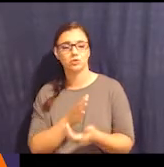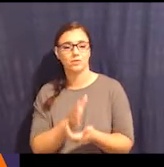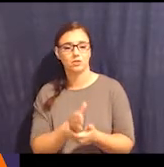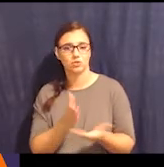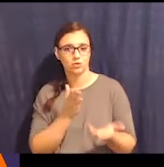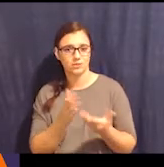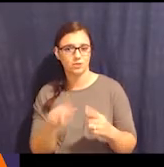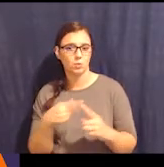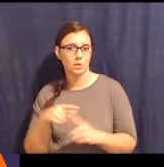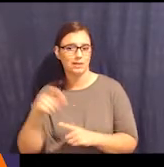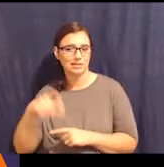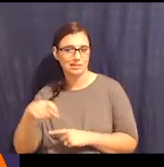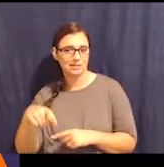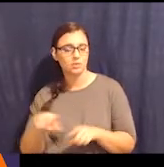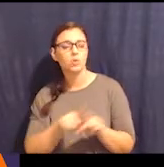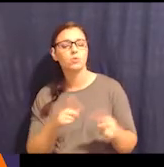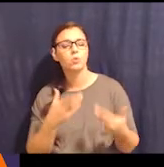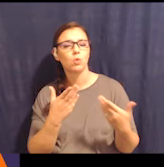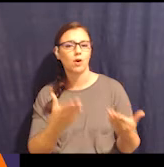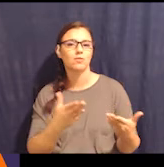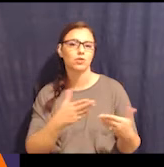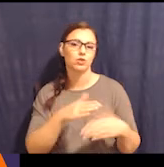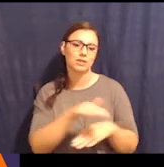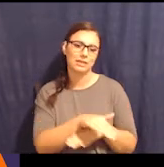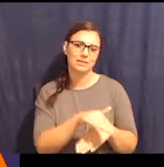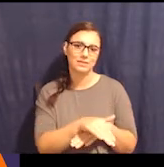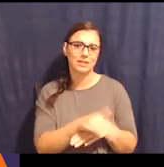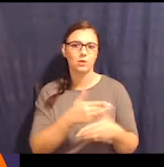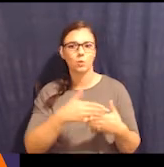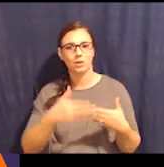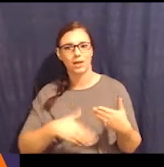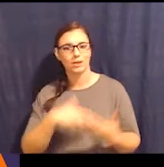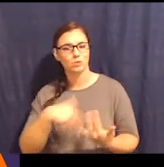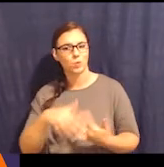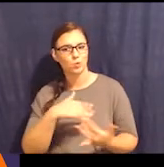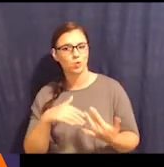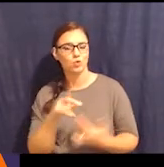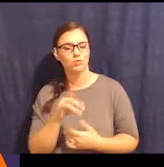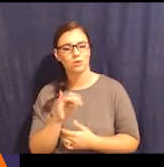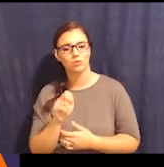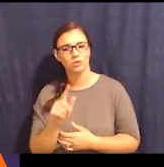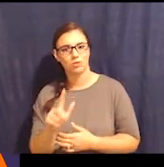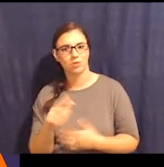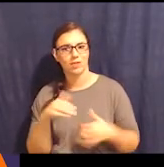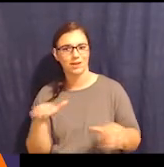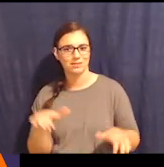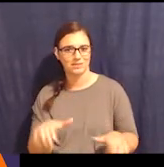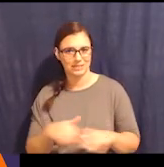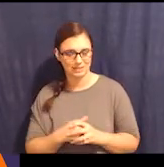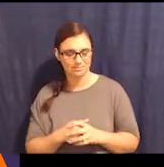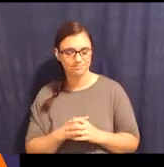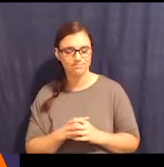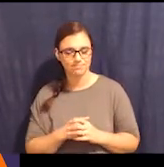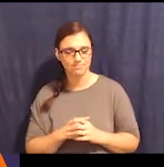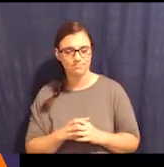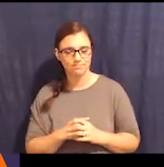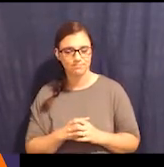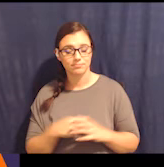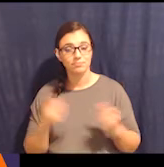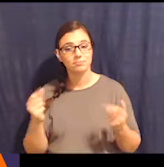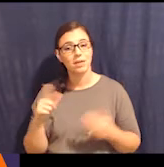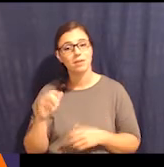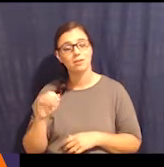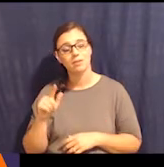social and recreational activities. In addition, many clubhouses offer assistance in securing and